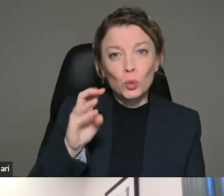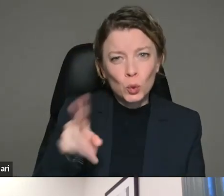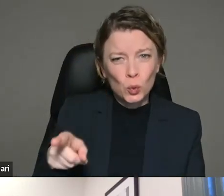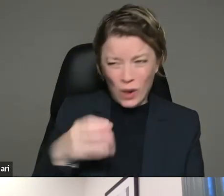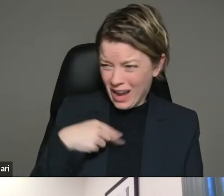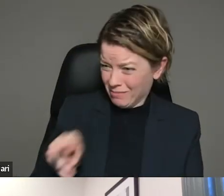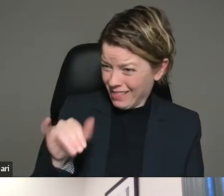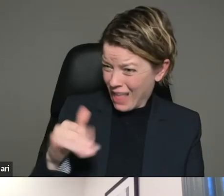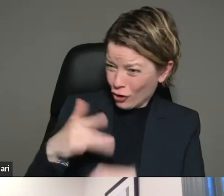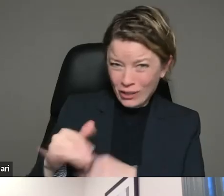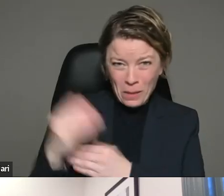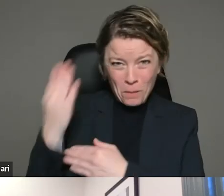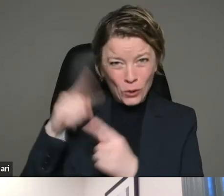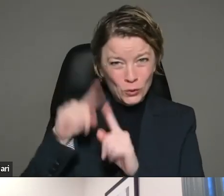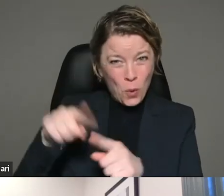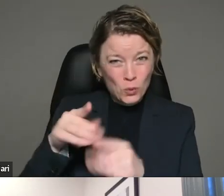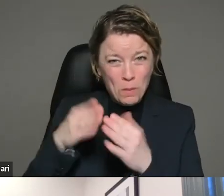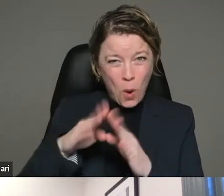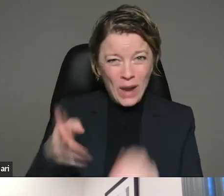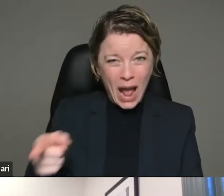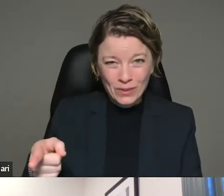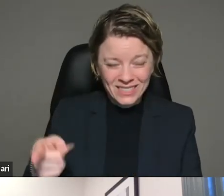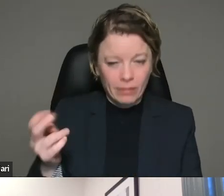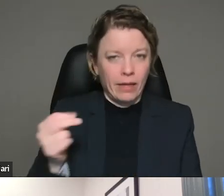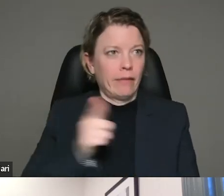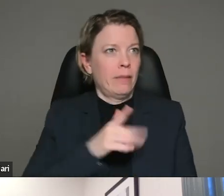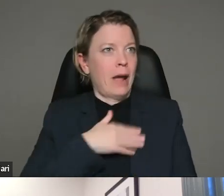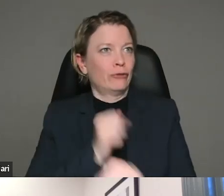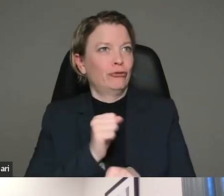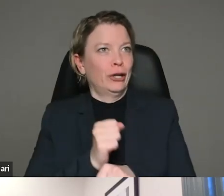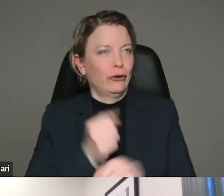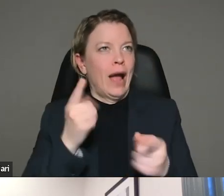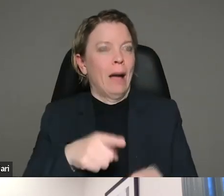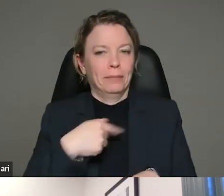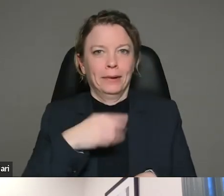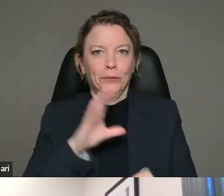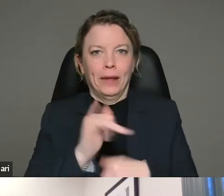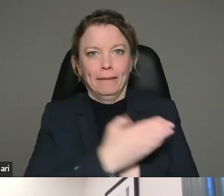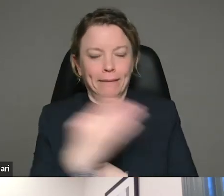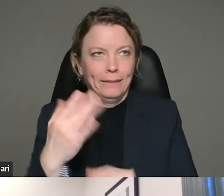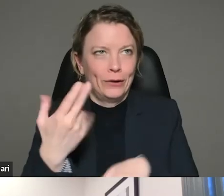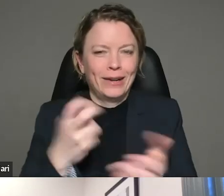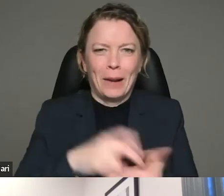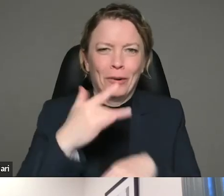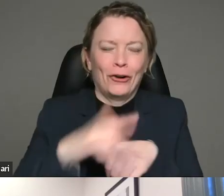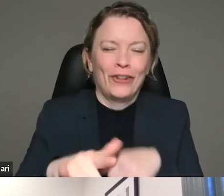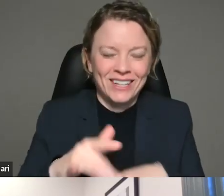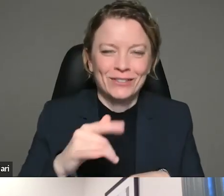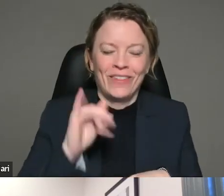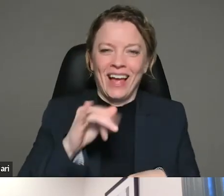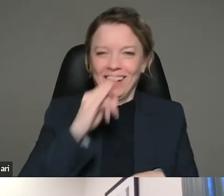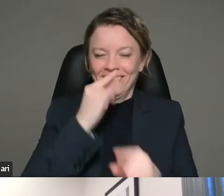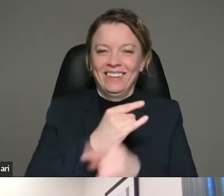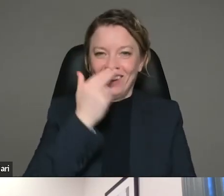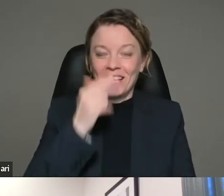to the boathouse. Are you crazy? And then I turned out to do it for my career. So it's a little bit funny. So I think there were periods